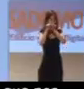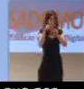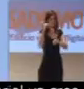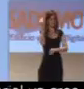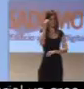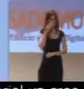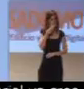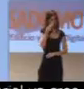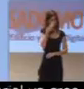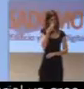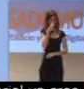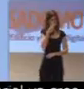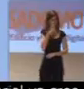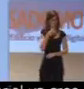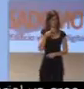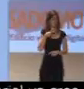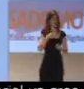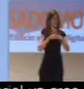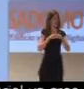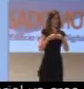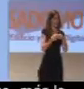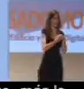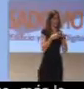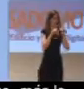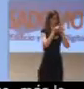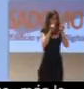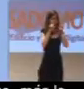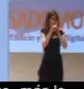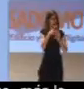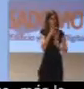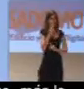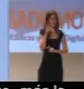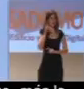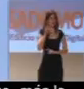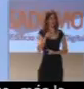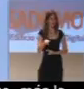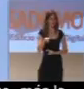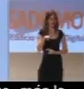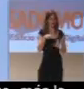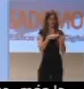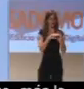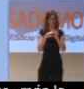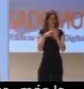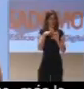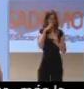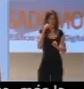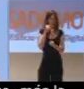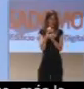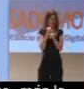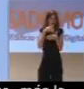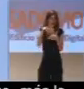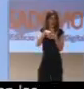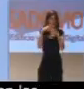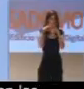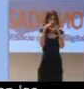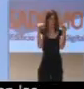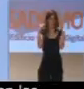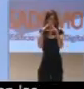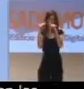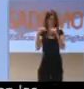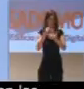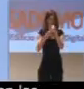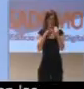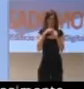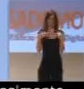is an interesting aspect. This, along with the activities conducted by